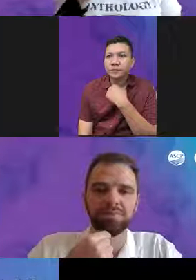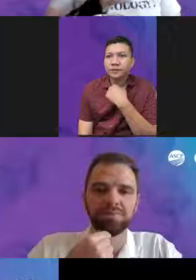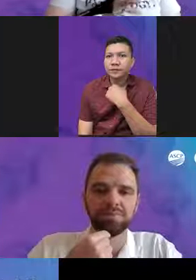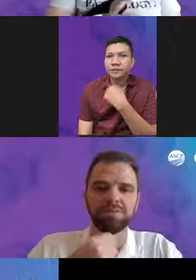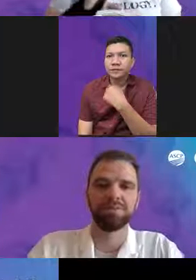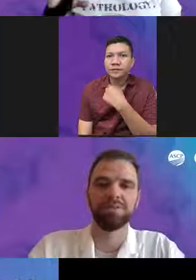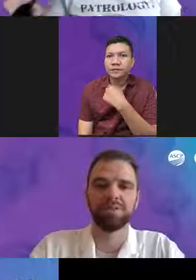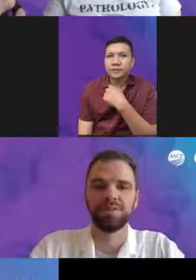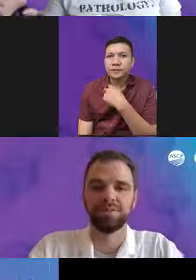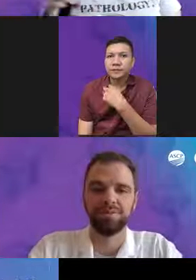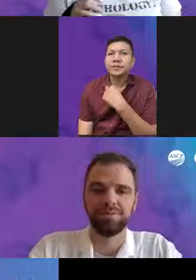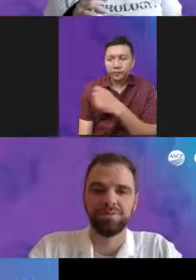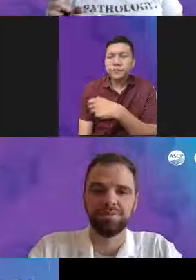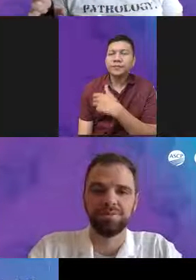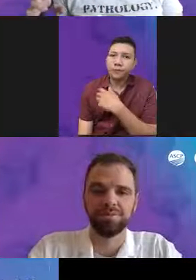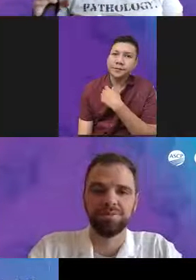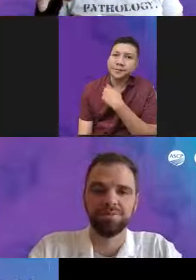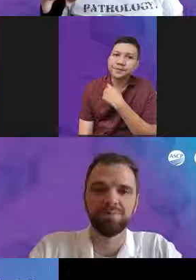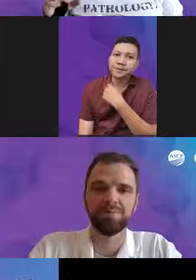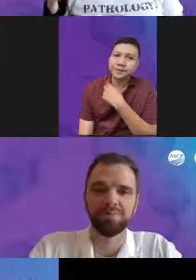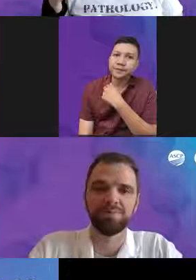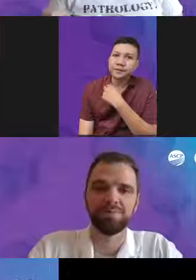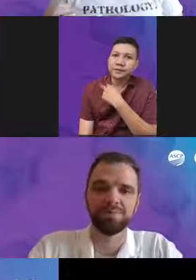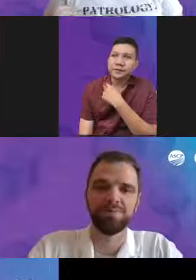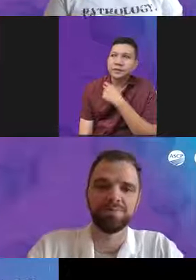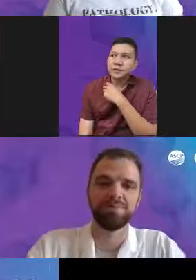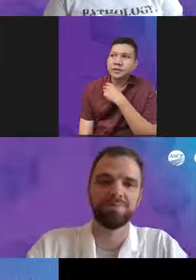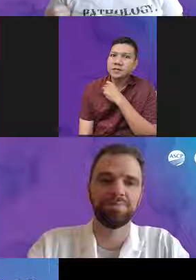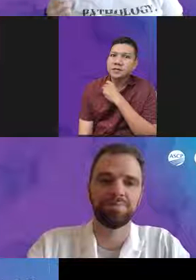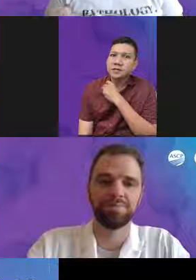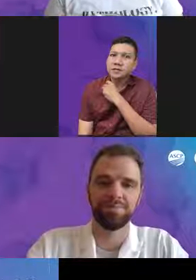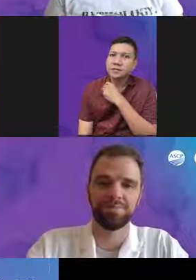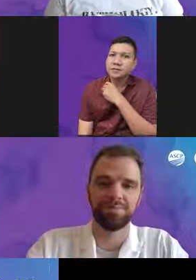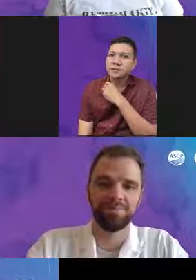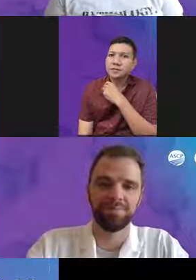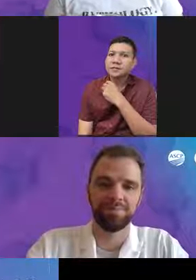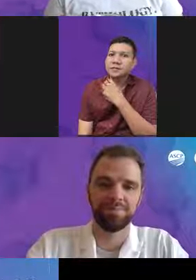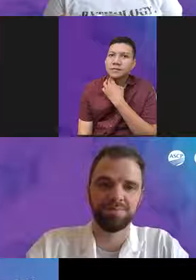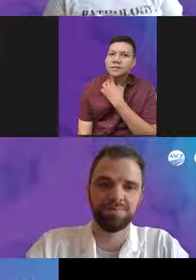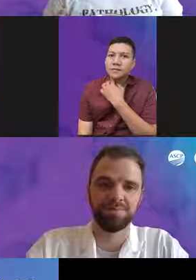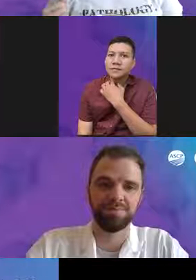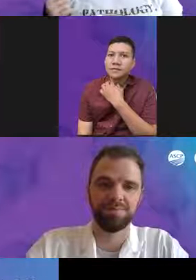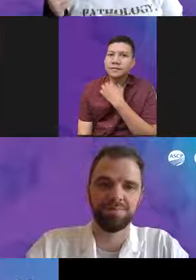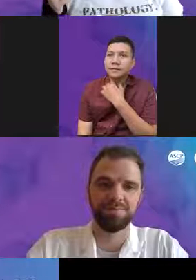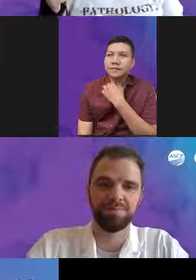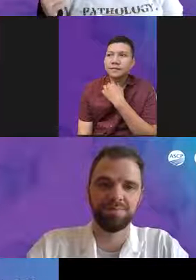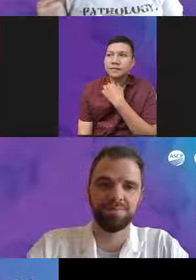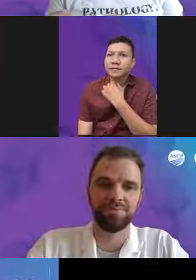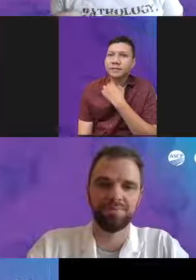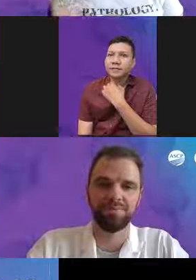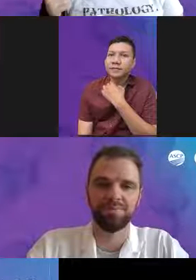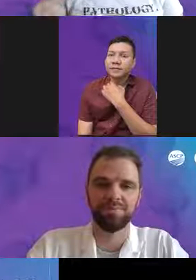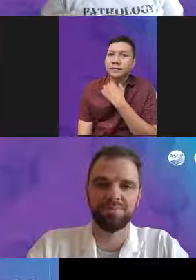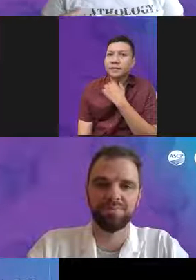are able to carry all of this into very harsh environments, okay? Mm-hmm. So